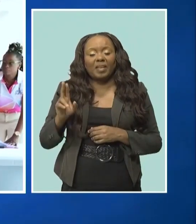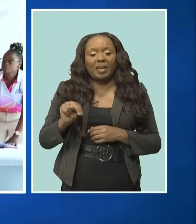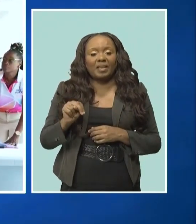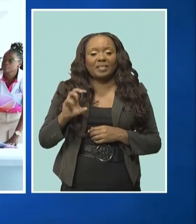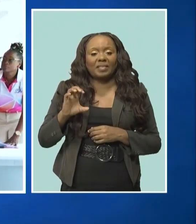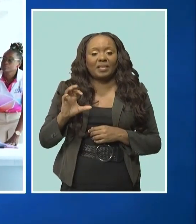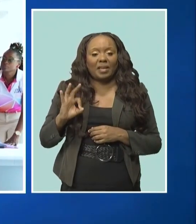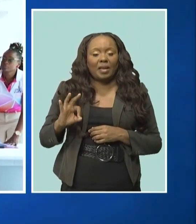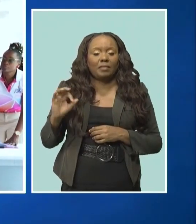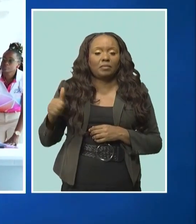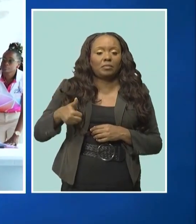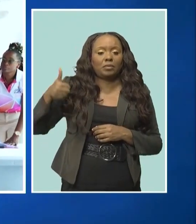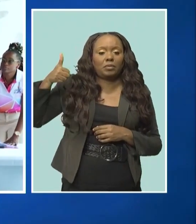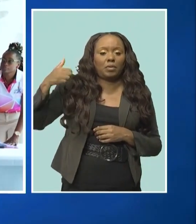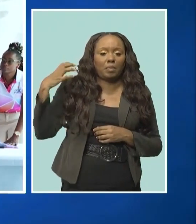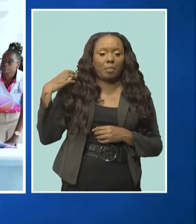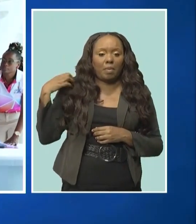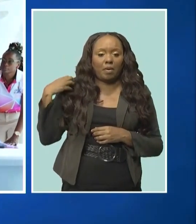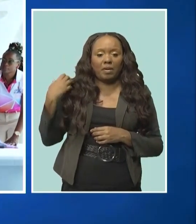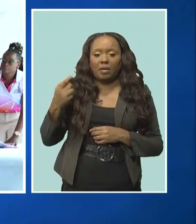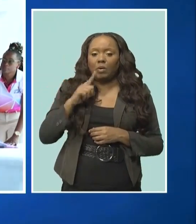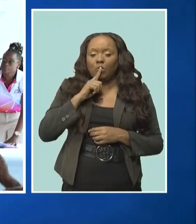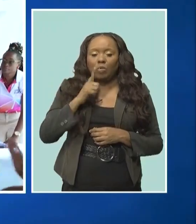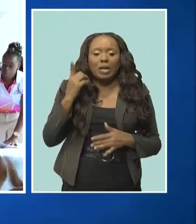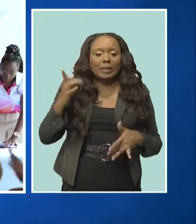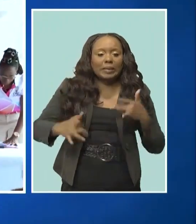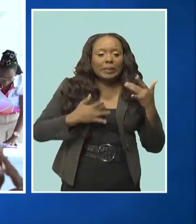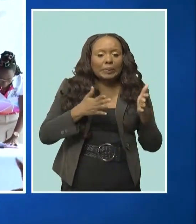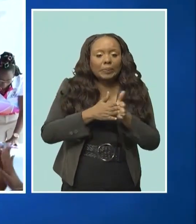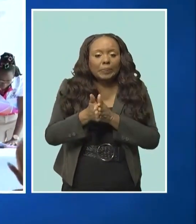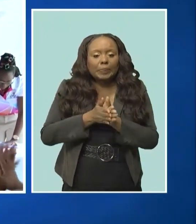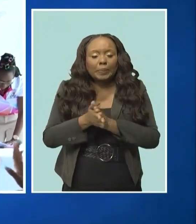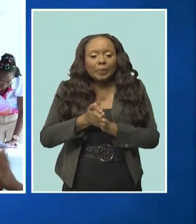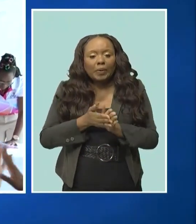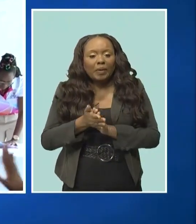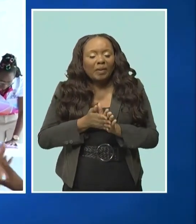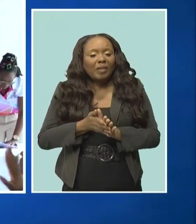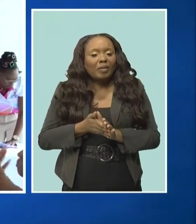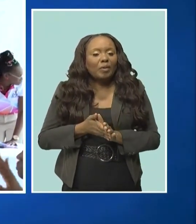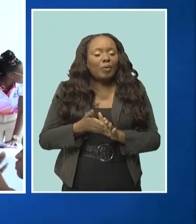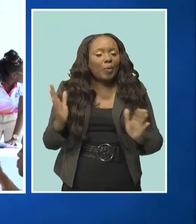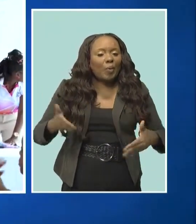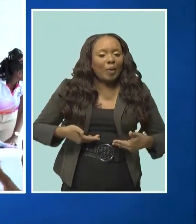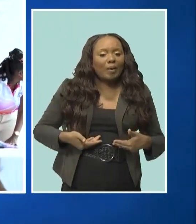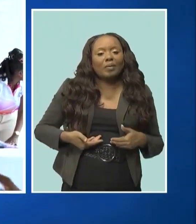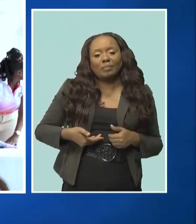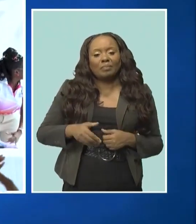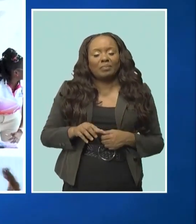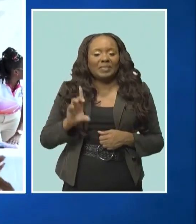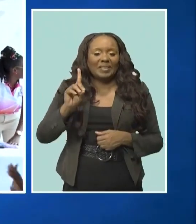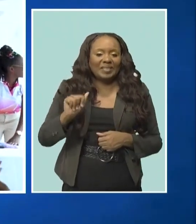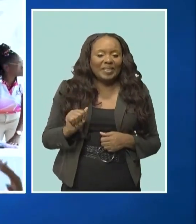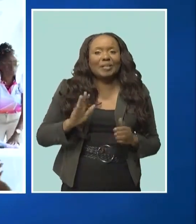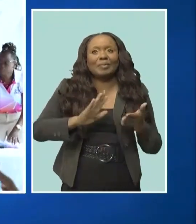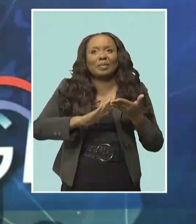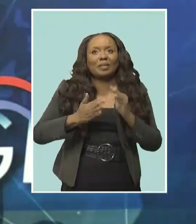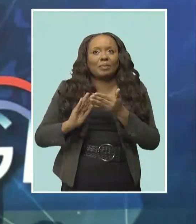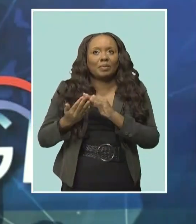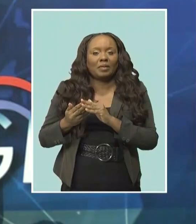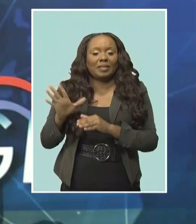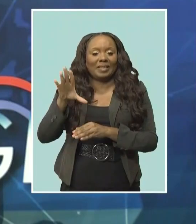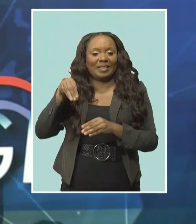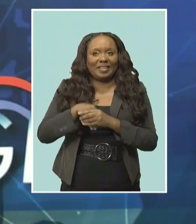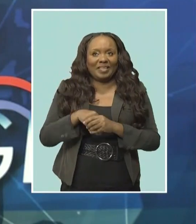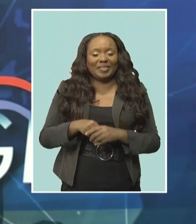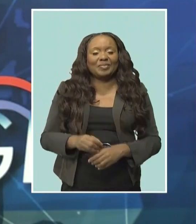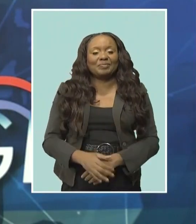Chief Cultural Officer at the National Cultural Foundation, Andrea Wells, said the NCF was thrilled to welcome a competitor from the differently